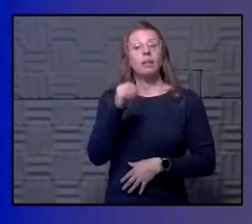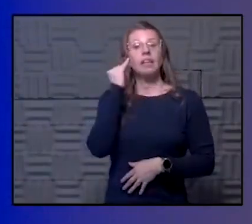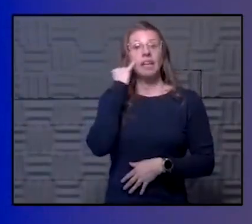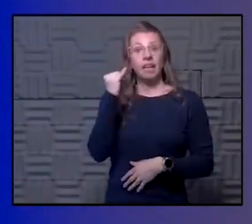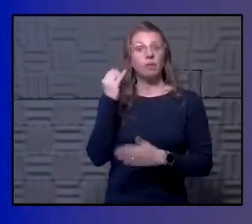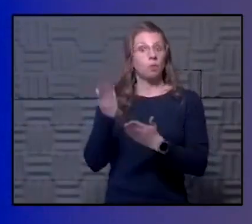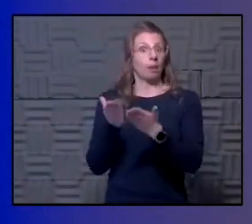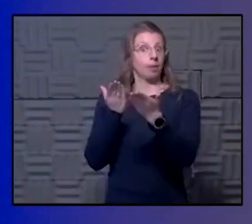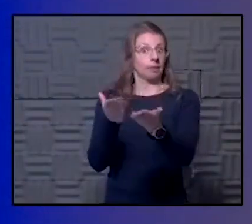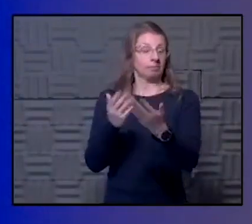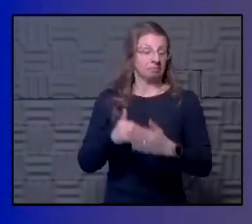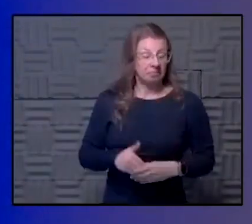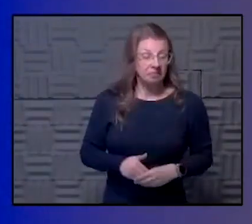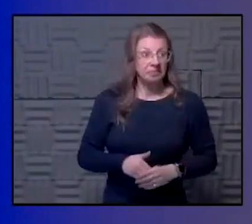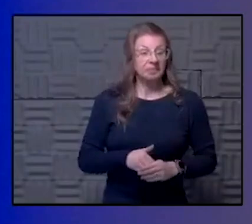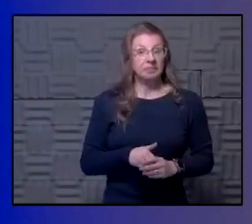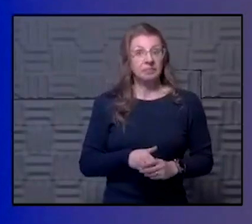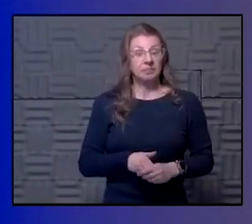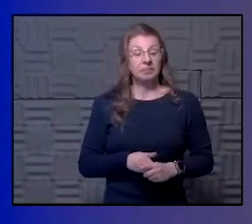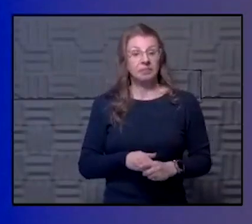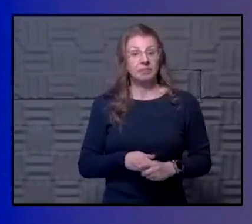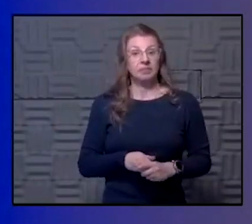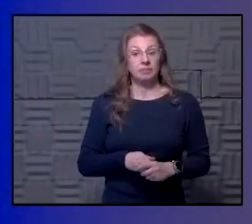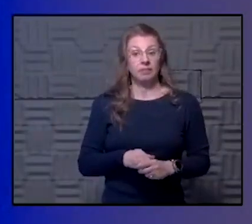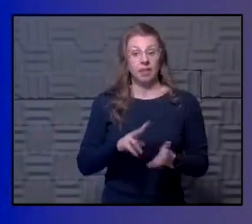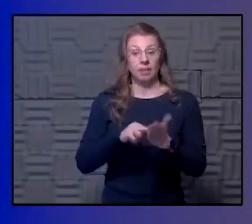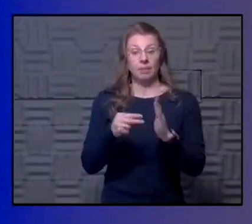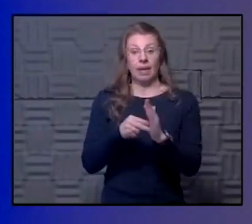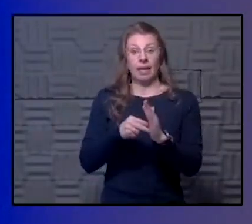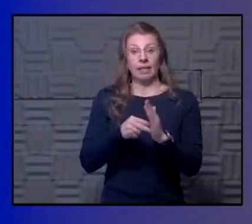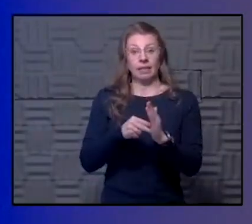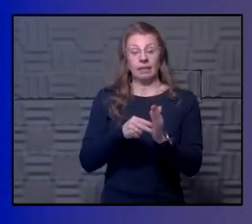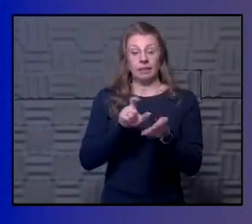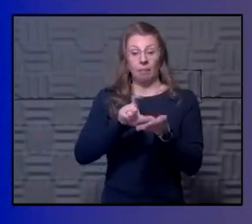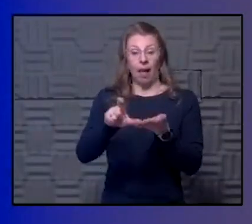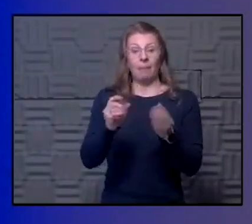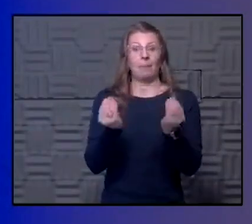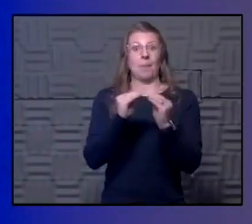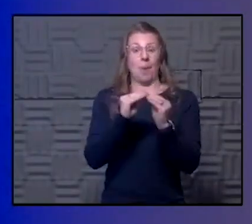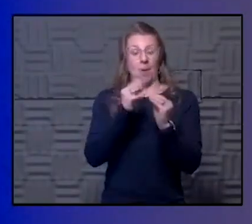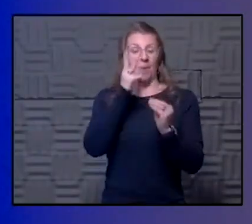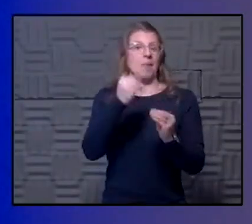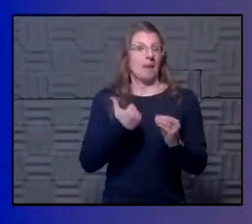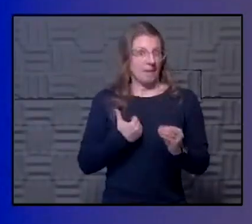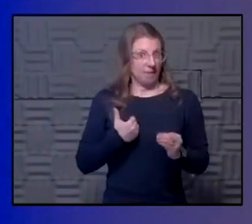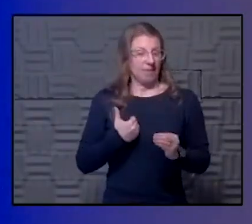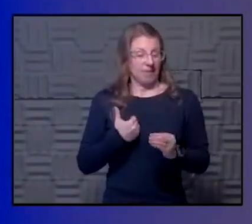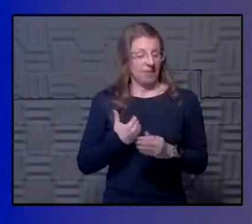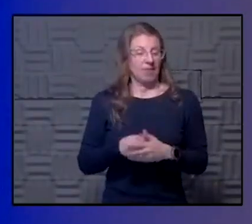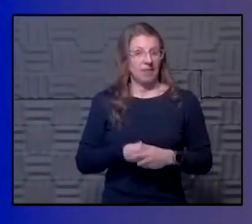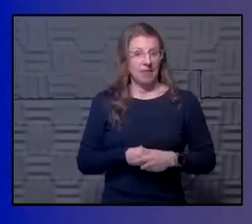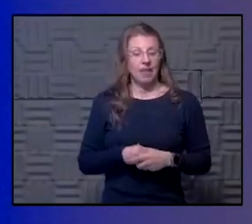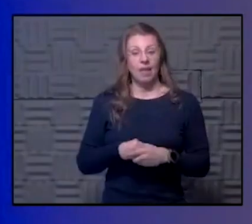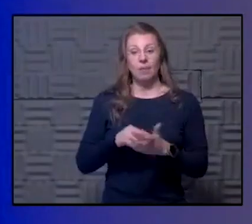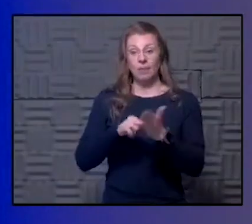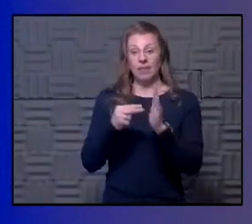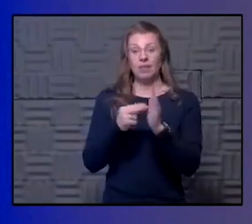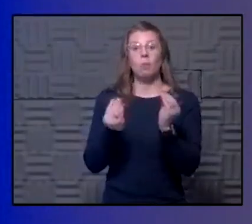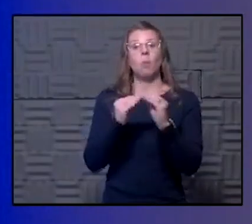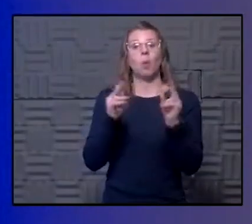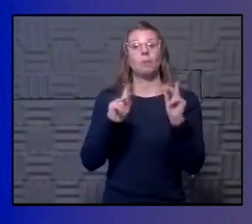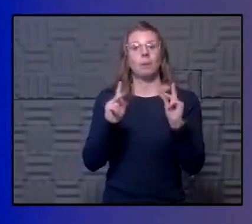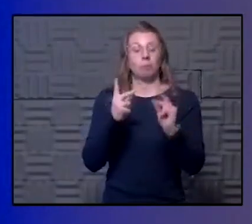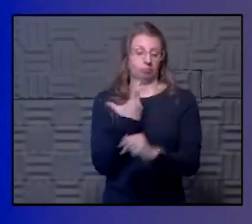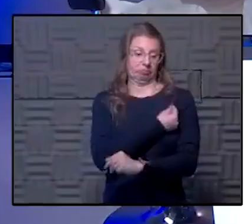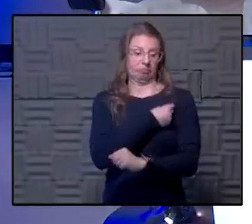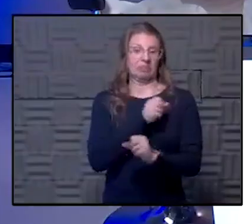is recommended, then hopefully that will put less of a strain on our supply. That will add more supply, and more people can get the vaccine at